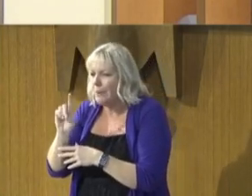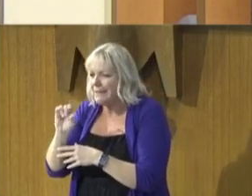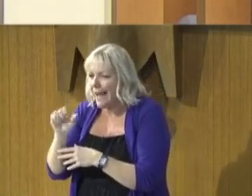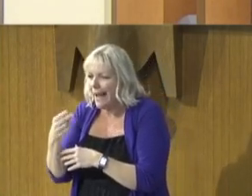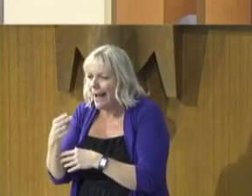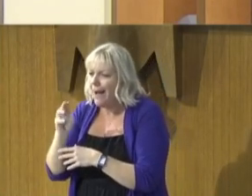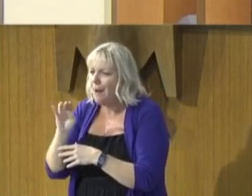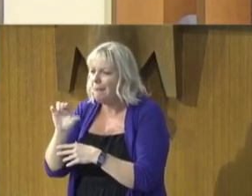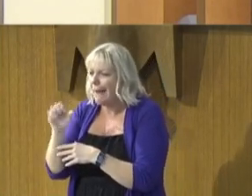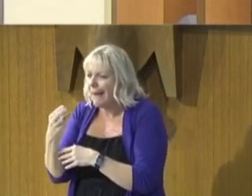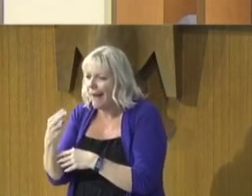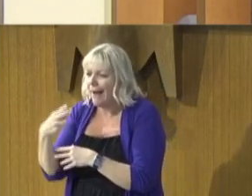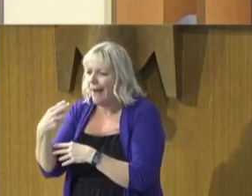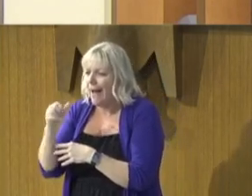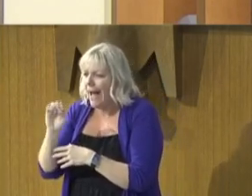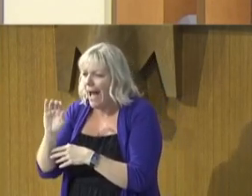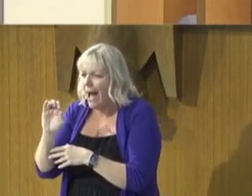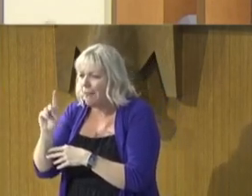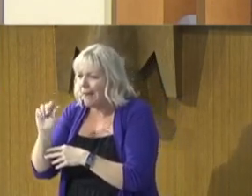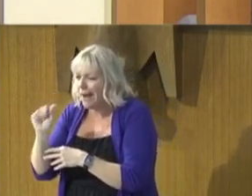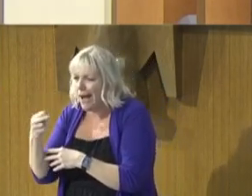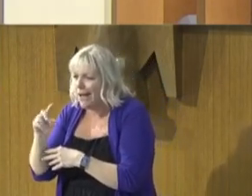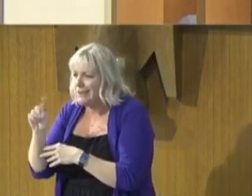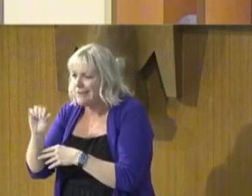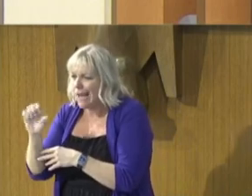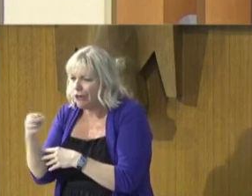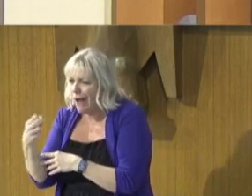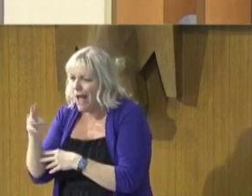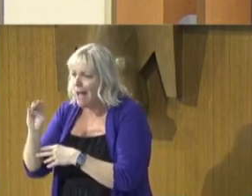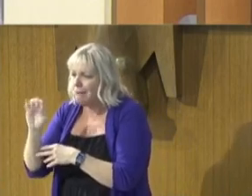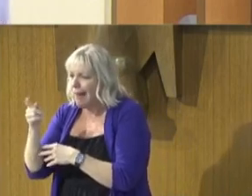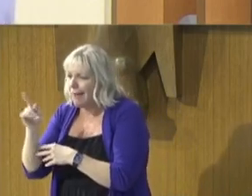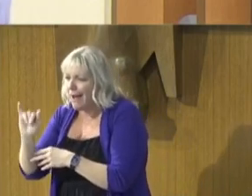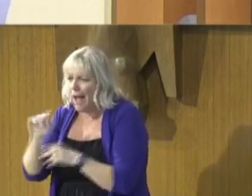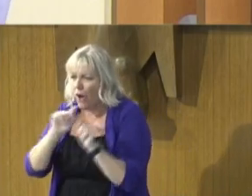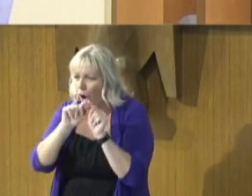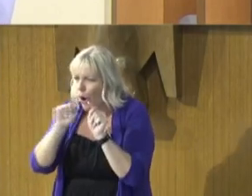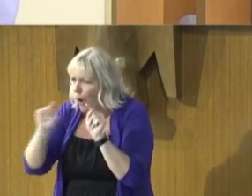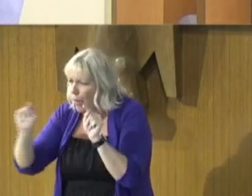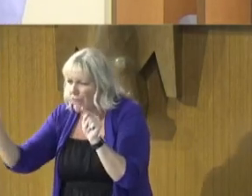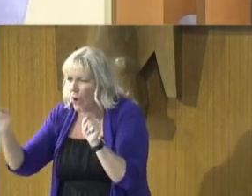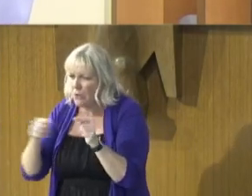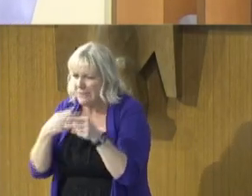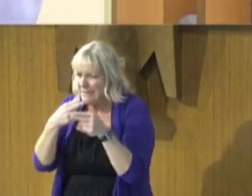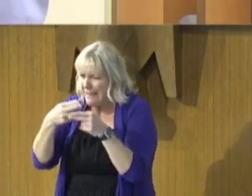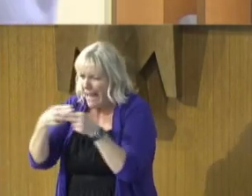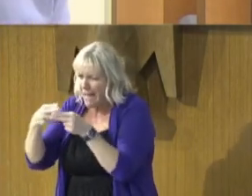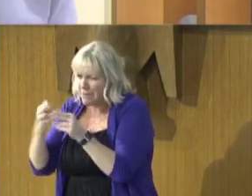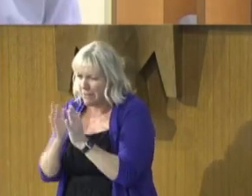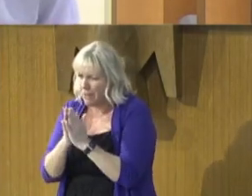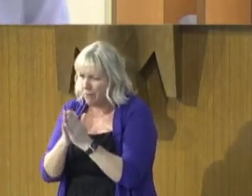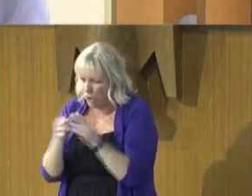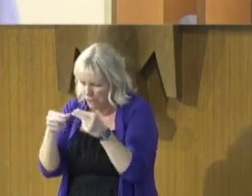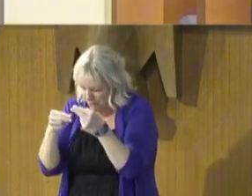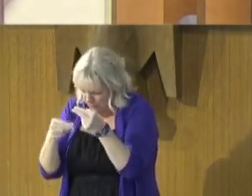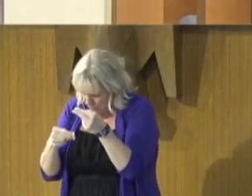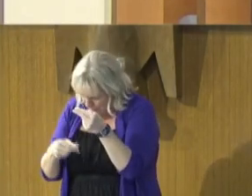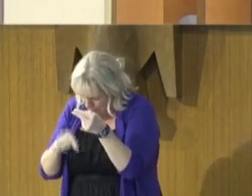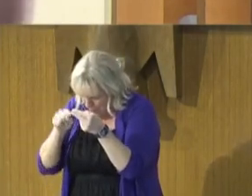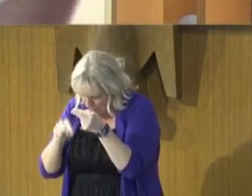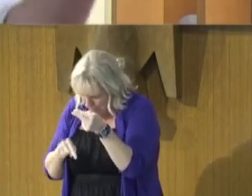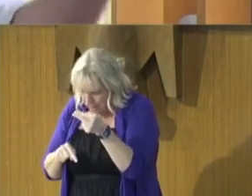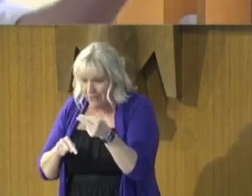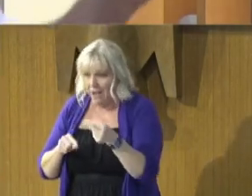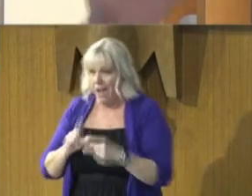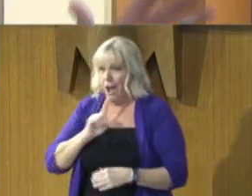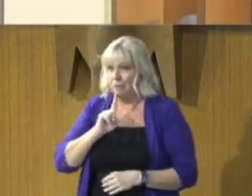Nahum, Habakkuk, Zephaniah, Haggai, Zechariah, Malachi. Even though their names are on the table of contents in the Bible, I am